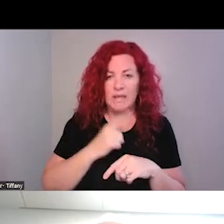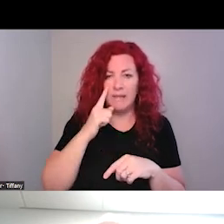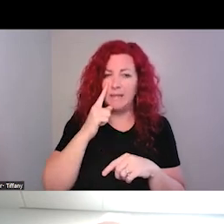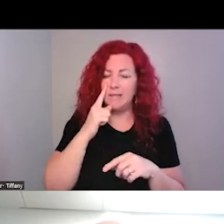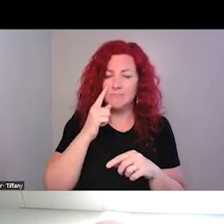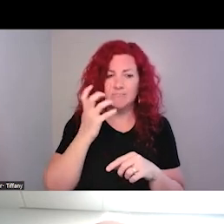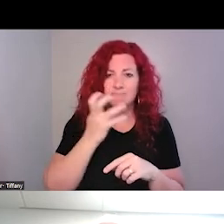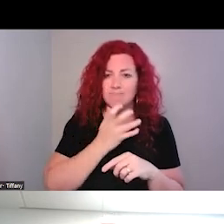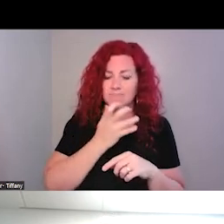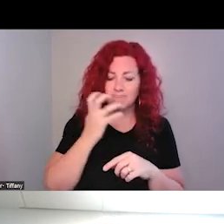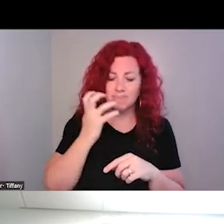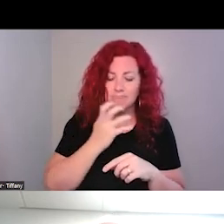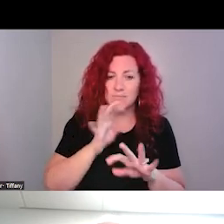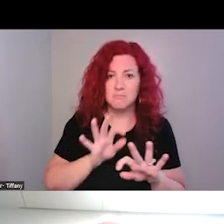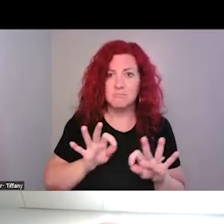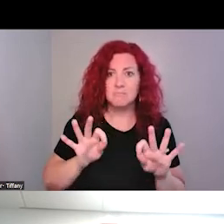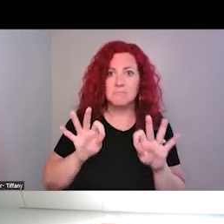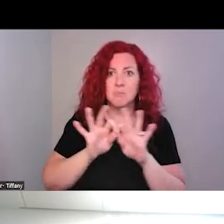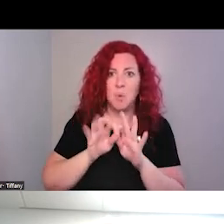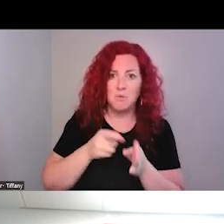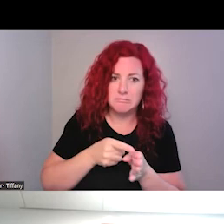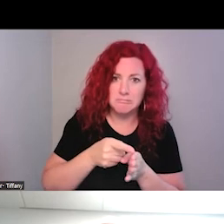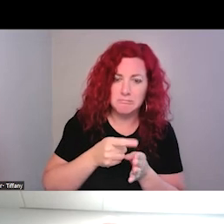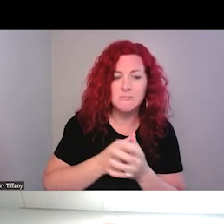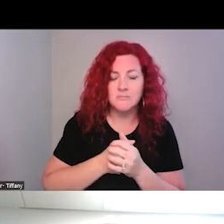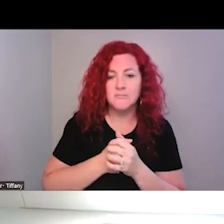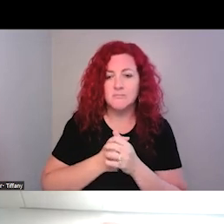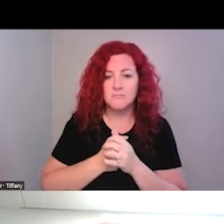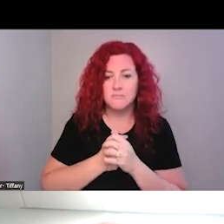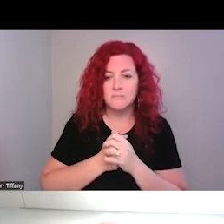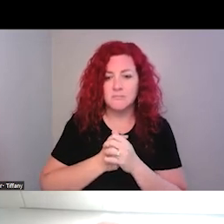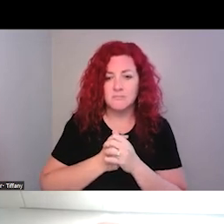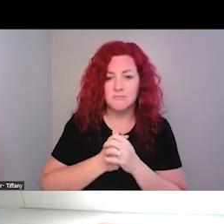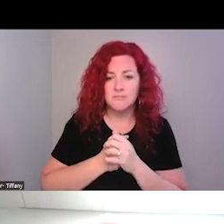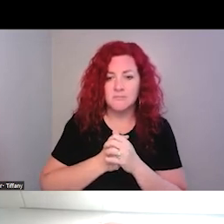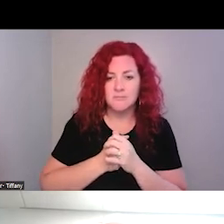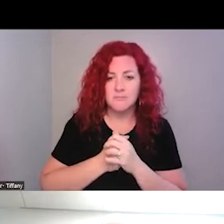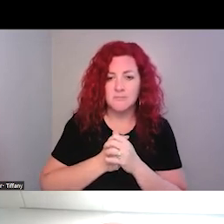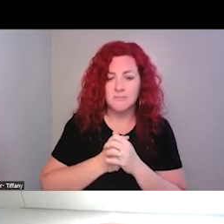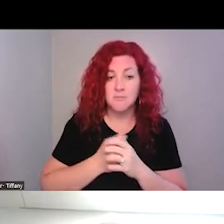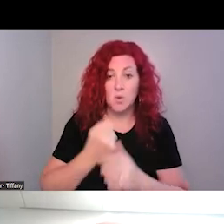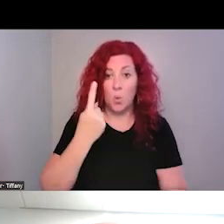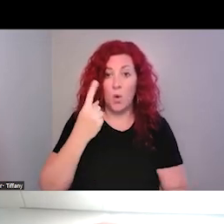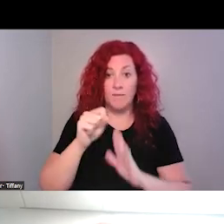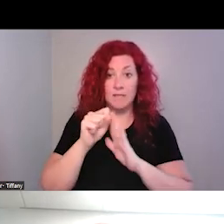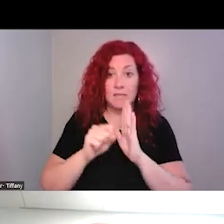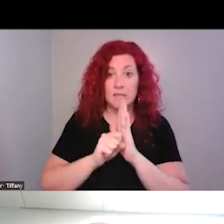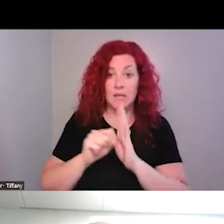extraordinarily important area. And as one state official stated